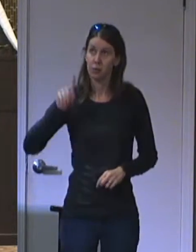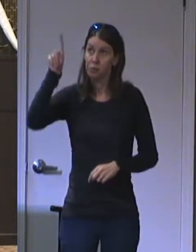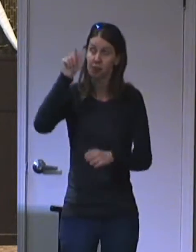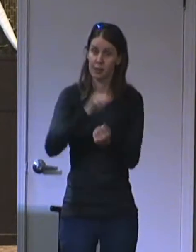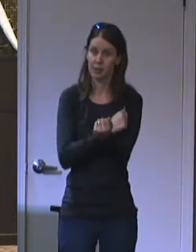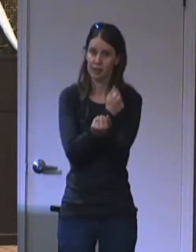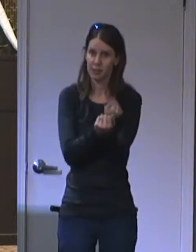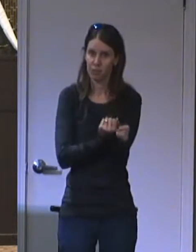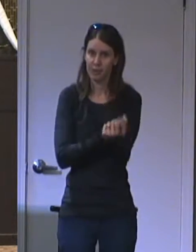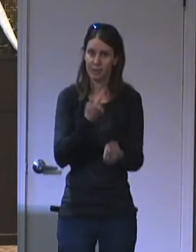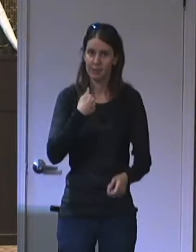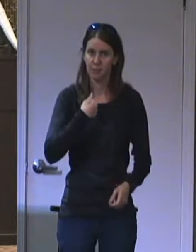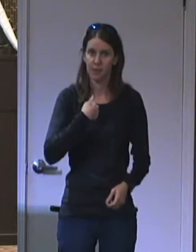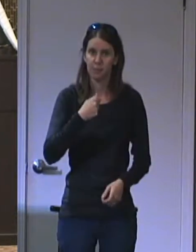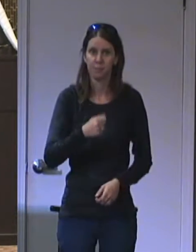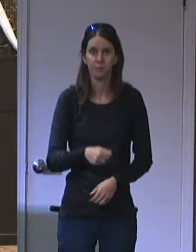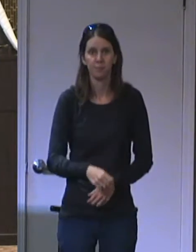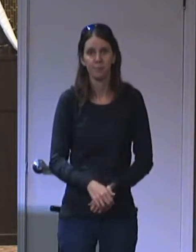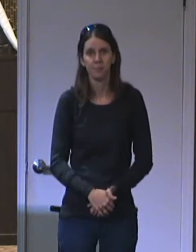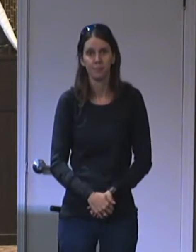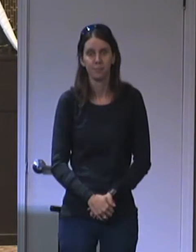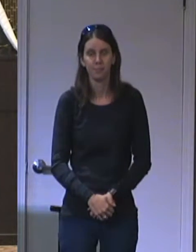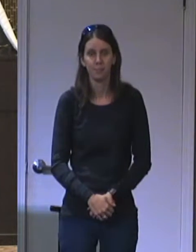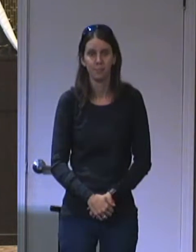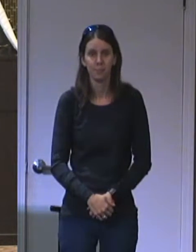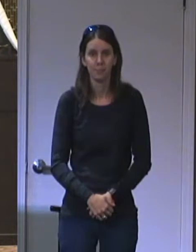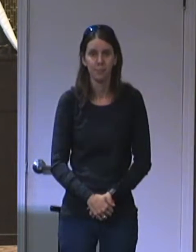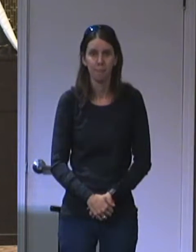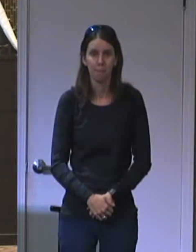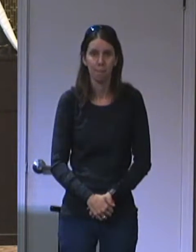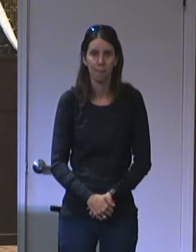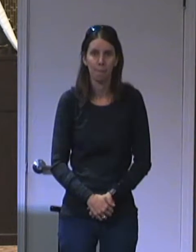which strengtheneth me.